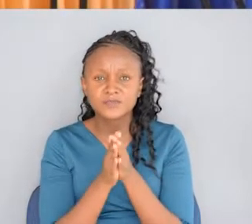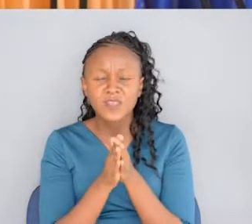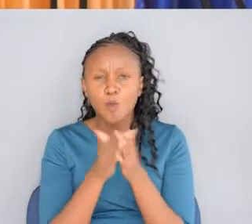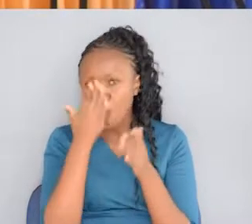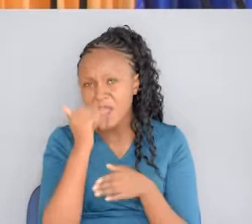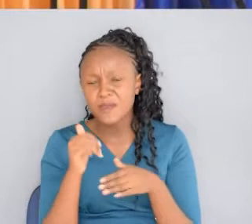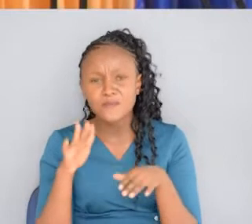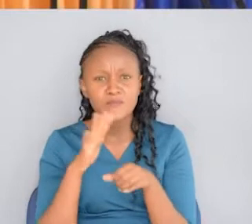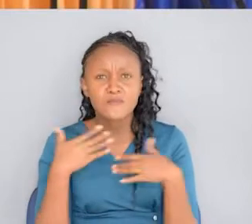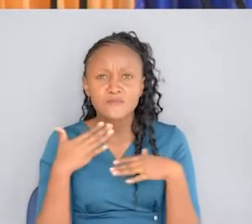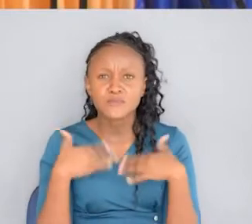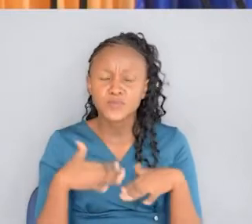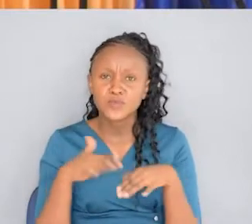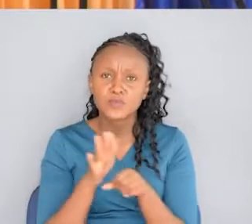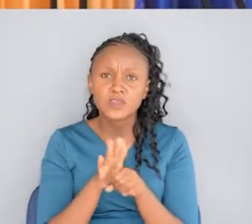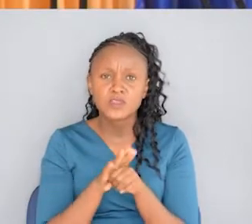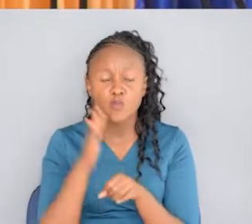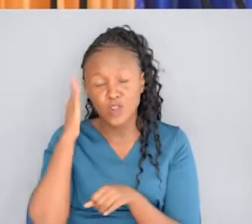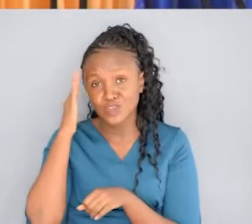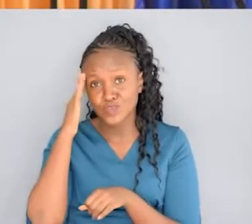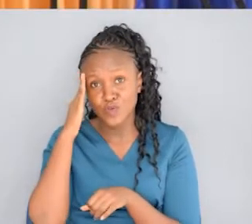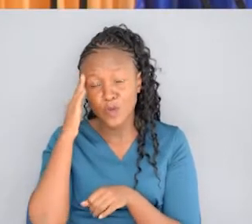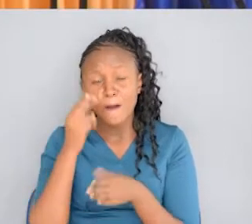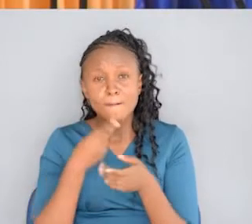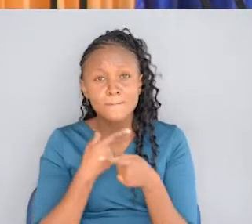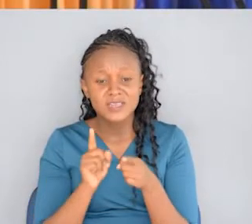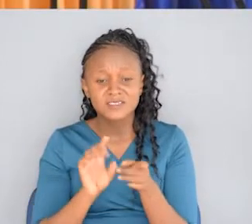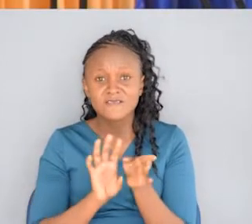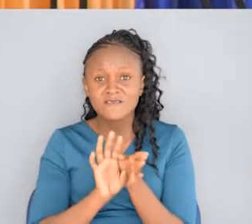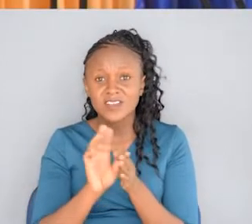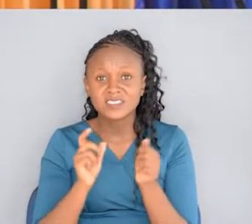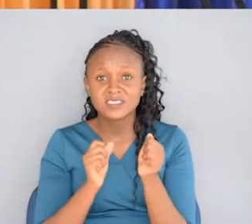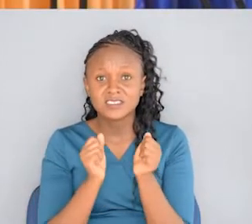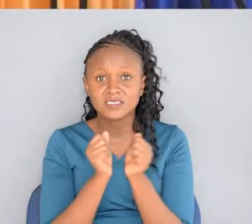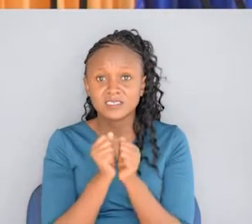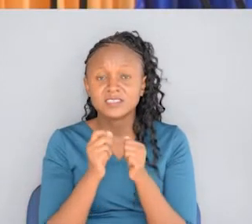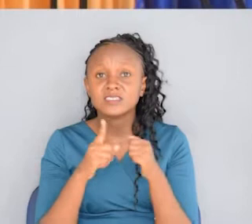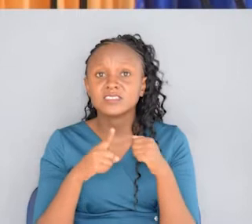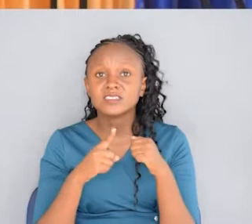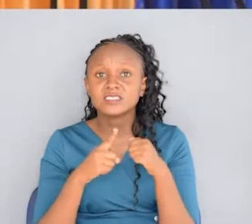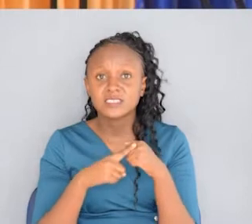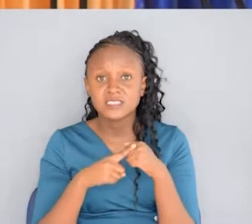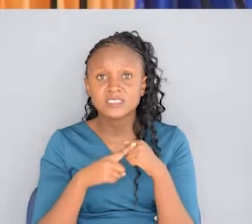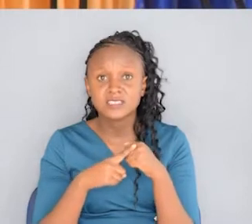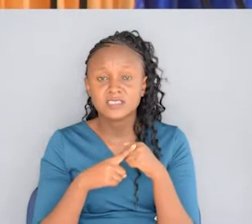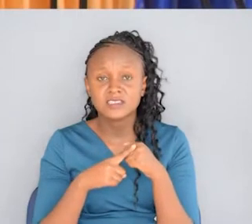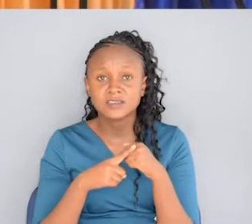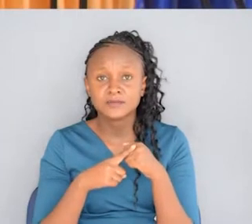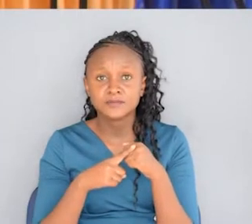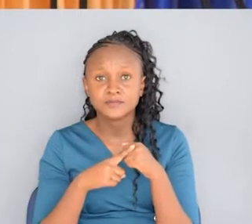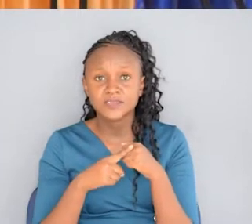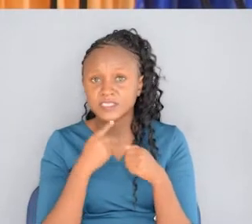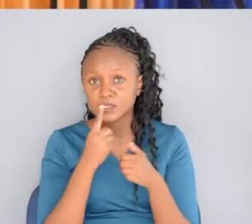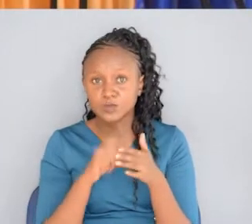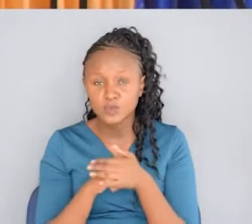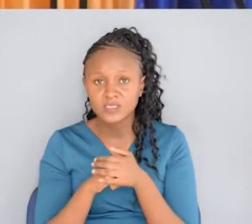healed. But look at what verse 16 says. But he would withdraw to desolate places and pray.